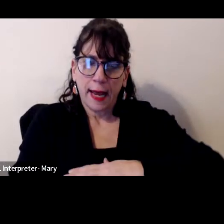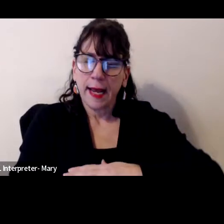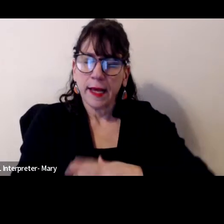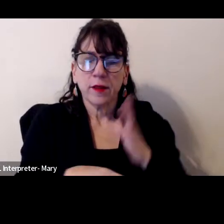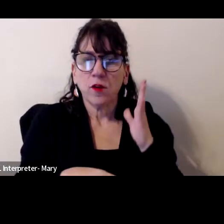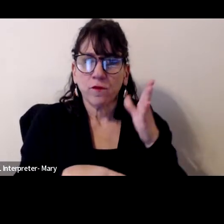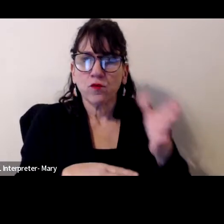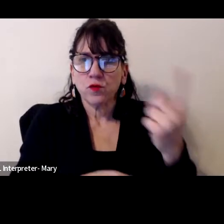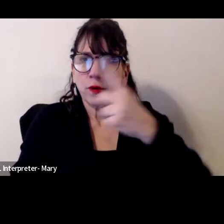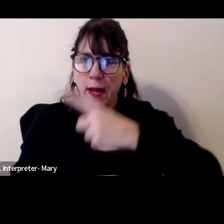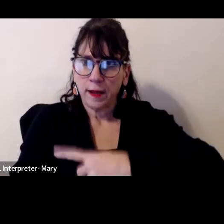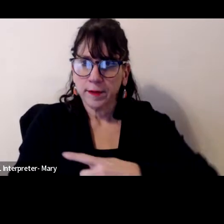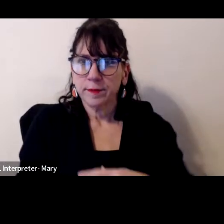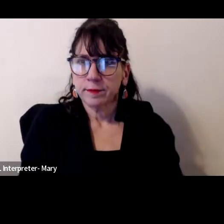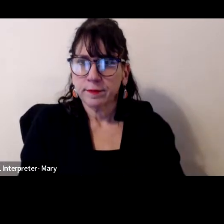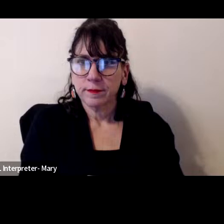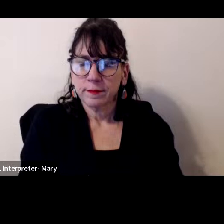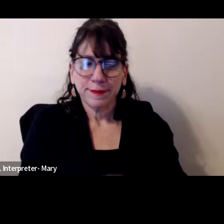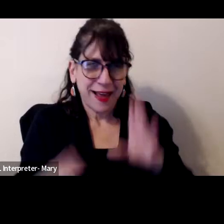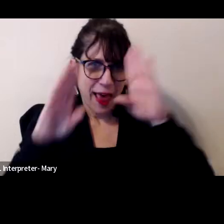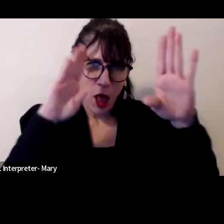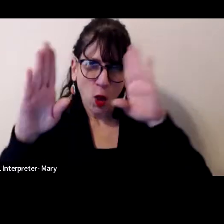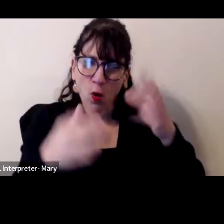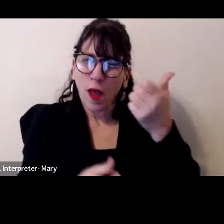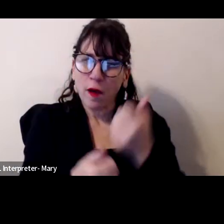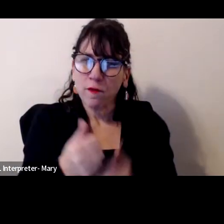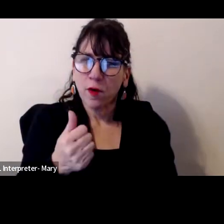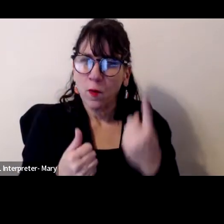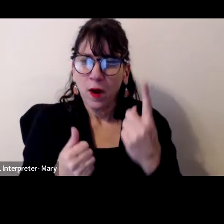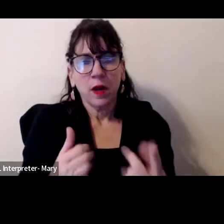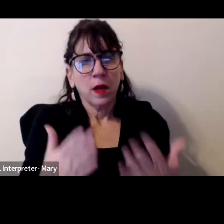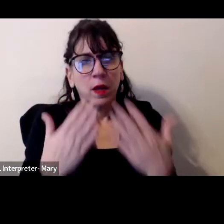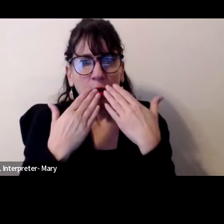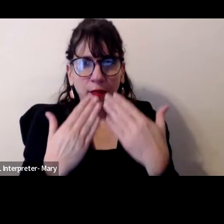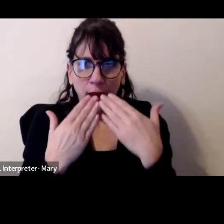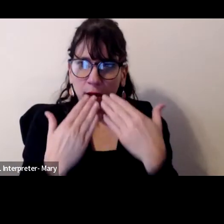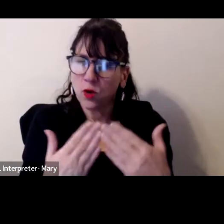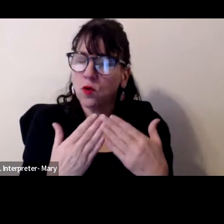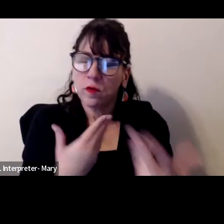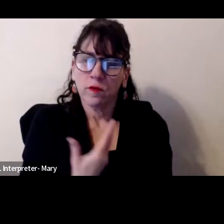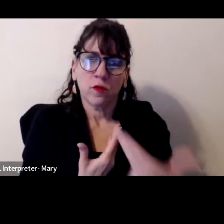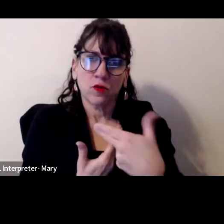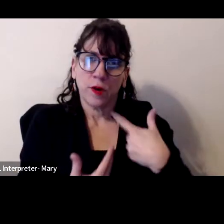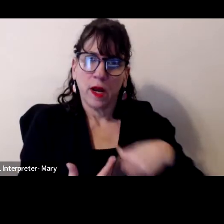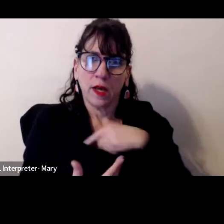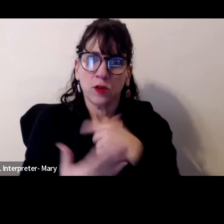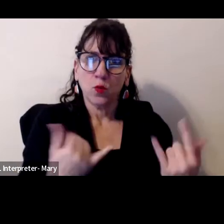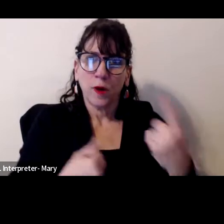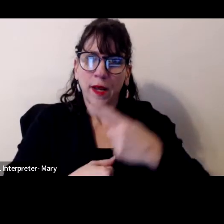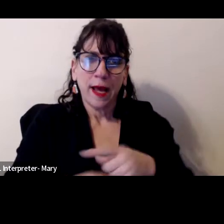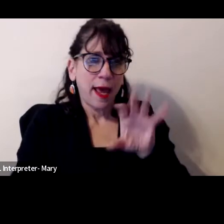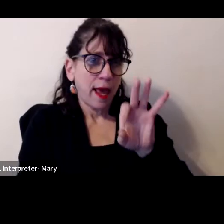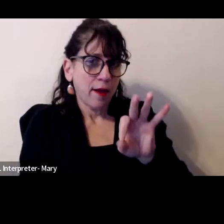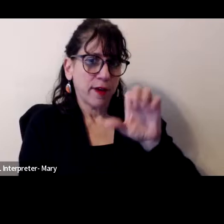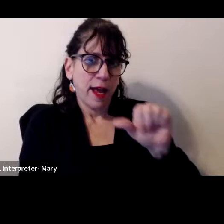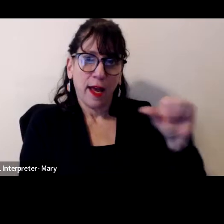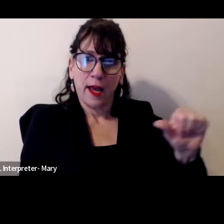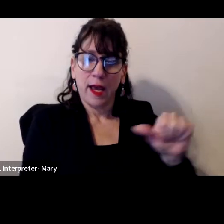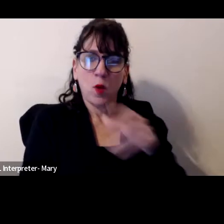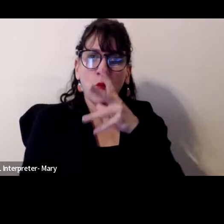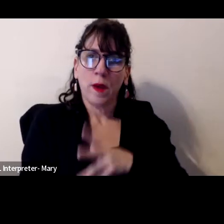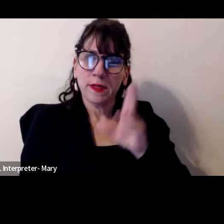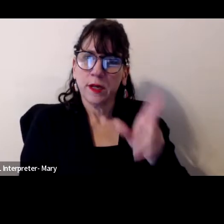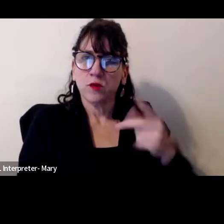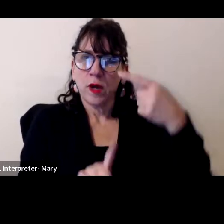ahead. So hello, everyone, and thank you for joining us for today's FAA Women's